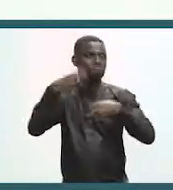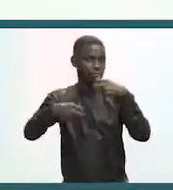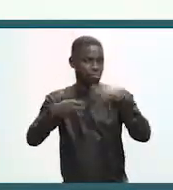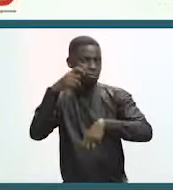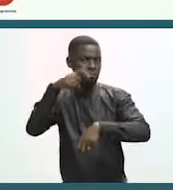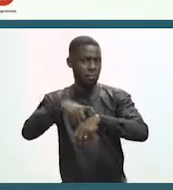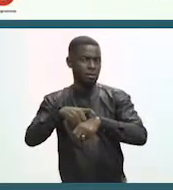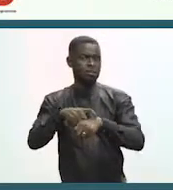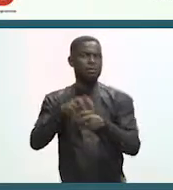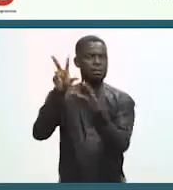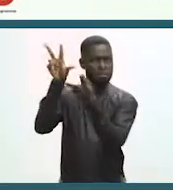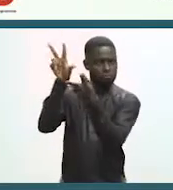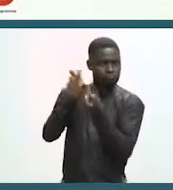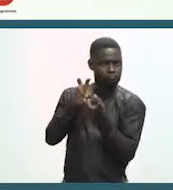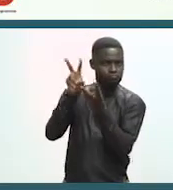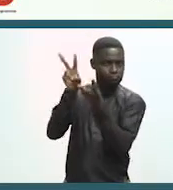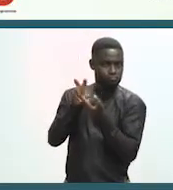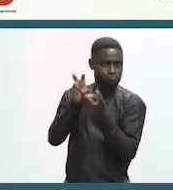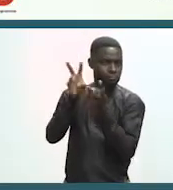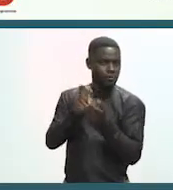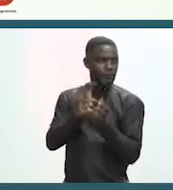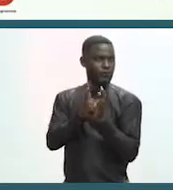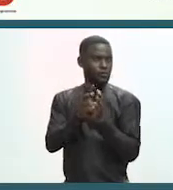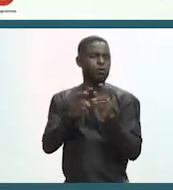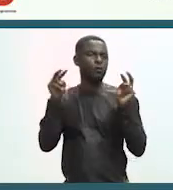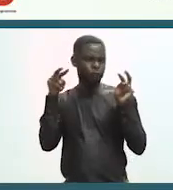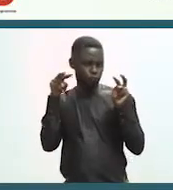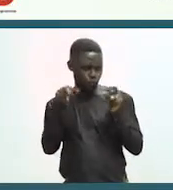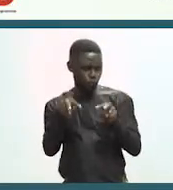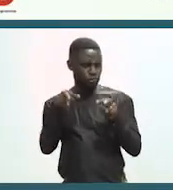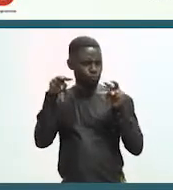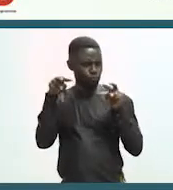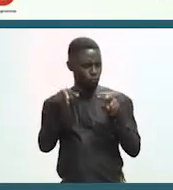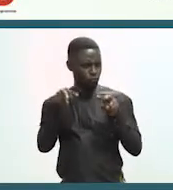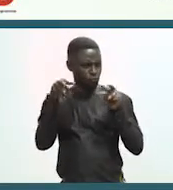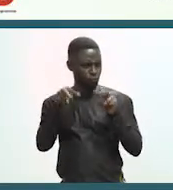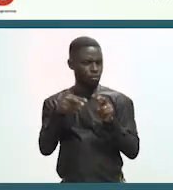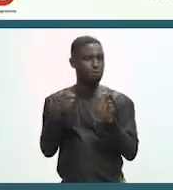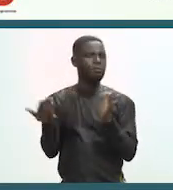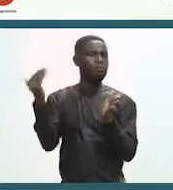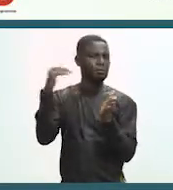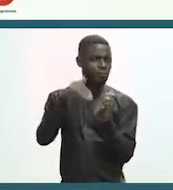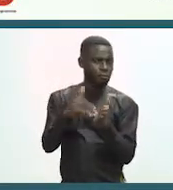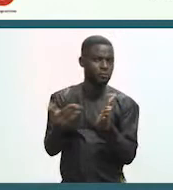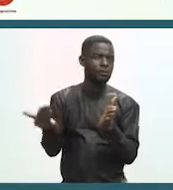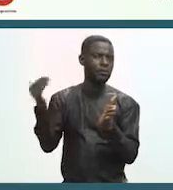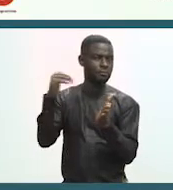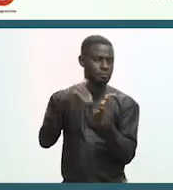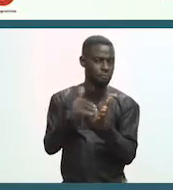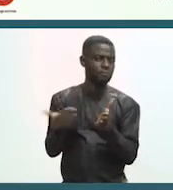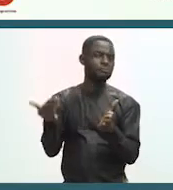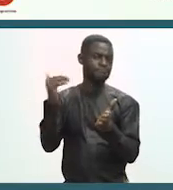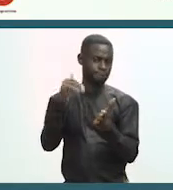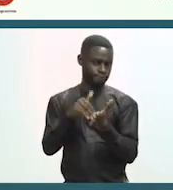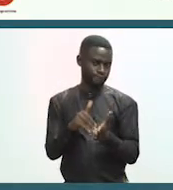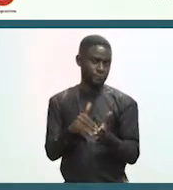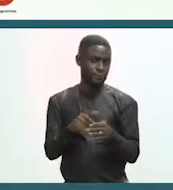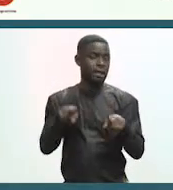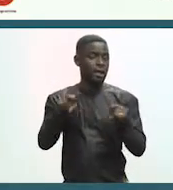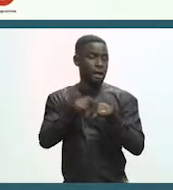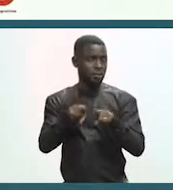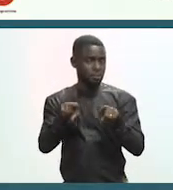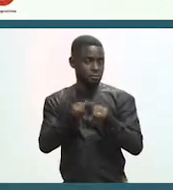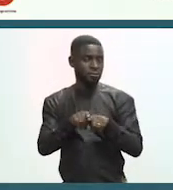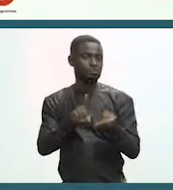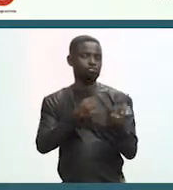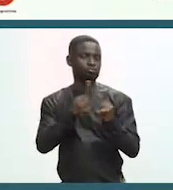moments. Download them and watch or listen to them over and over again as you